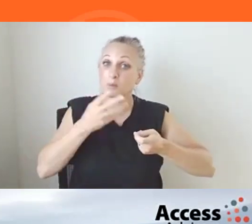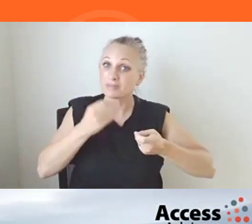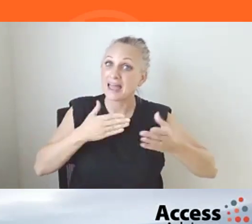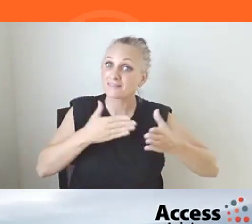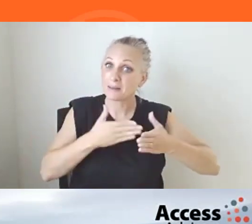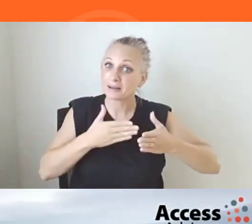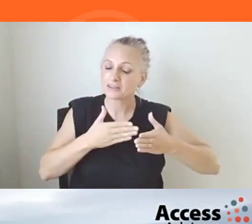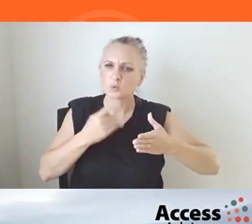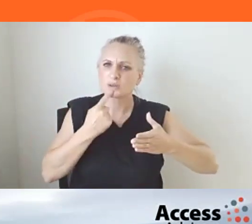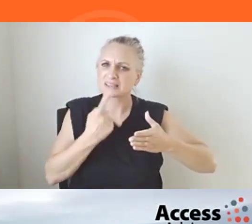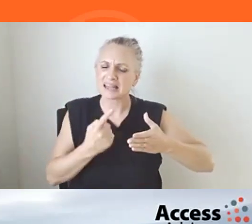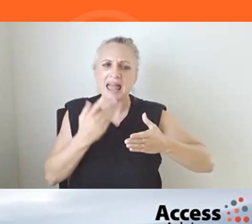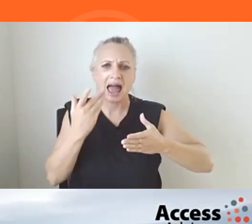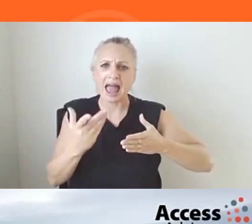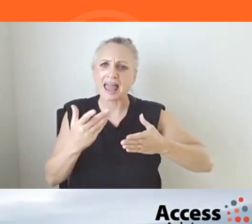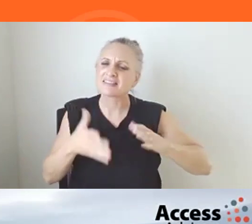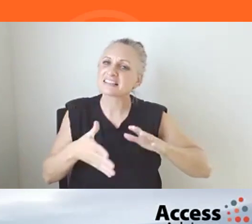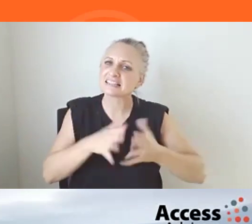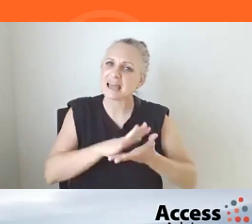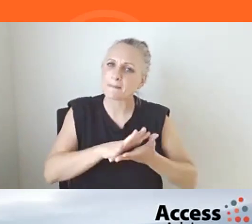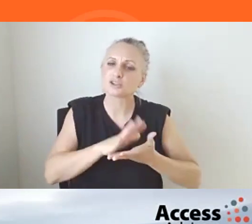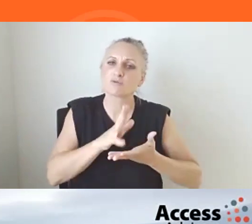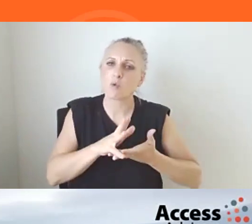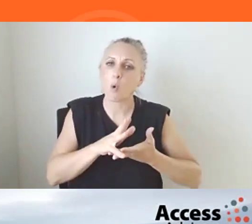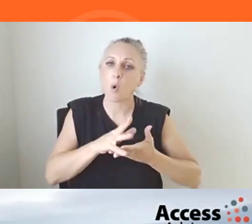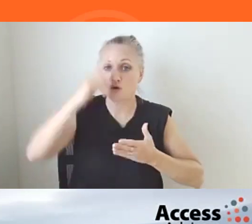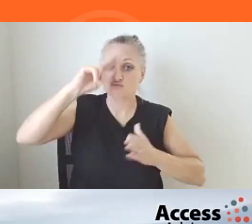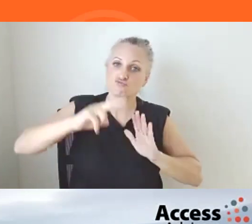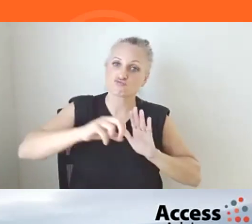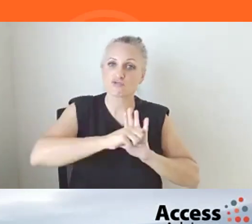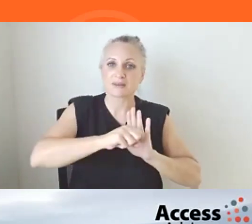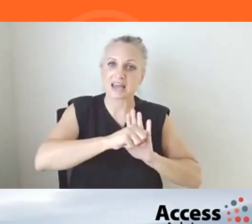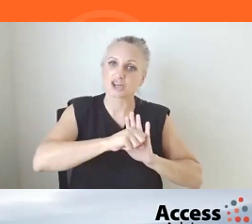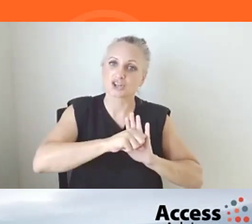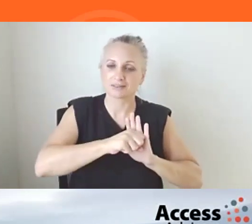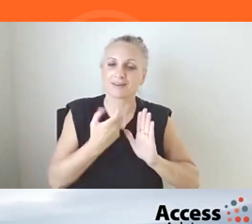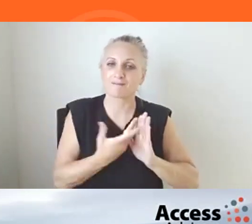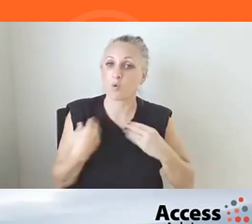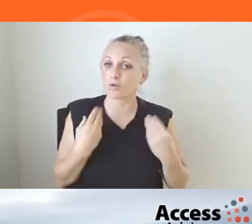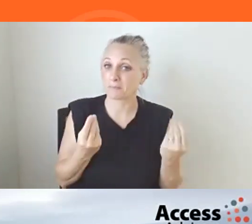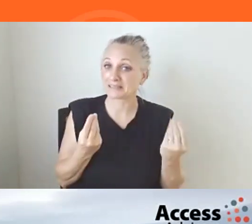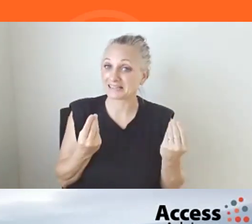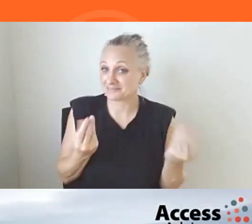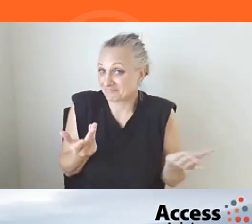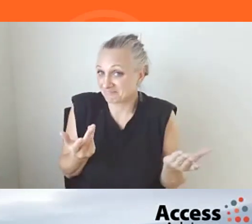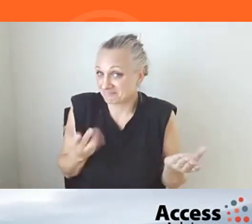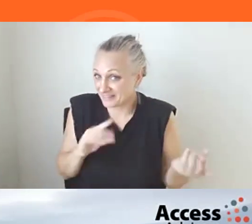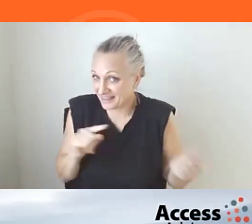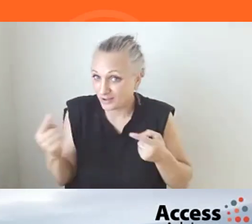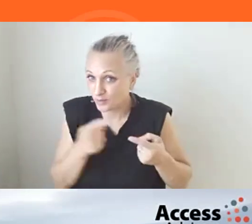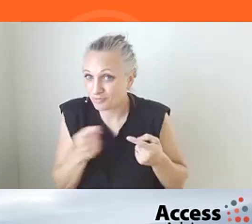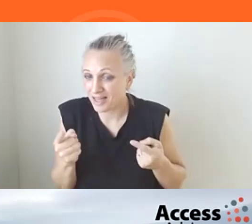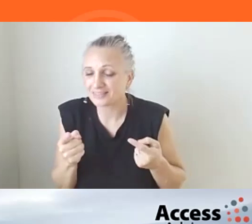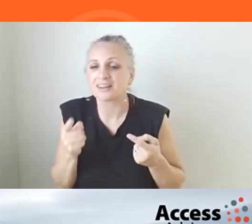value of reputation for the business as well. If that happens, so to avoid those situations and make sure